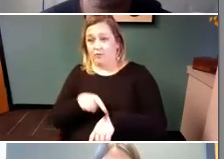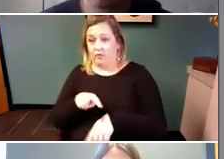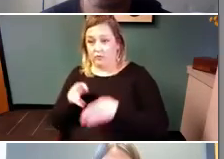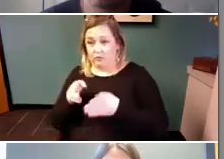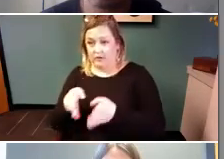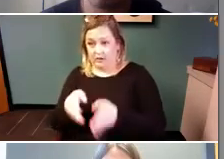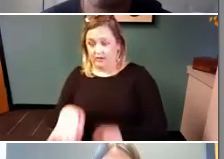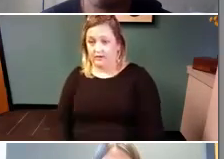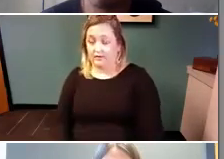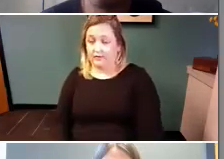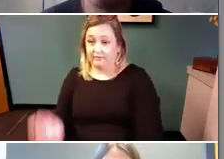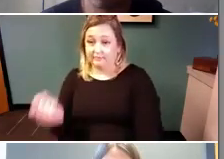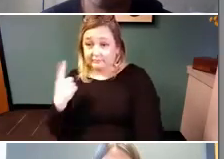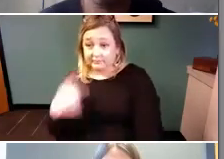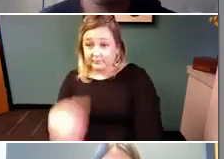Does that make sense?